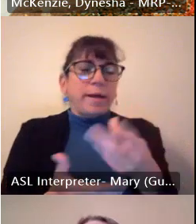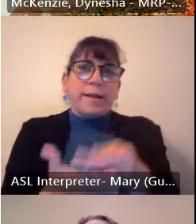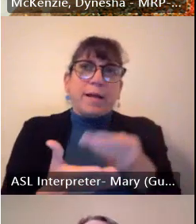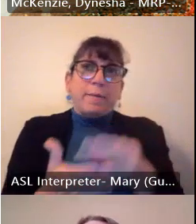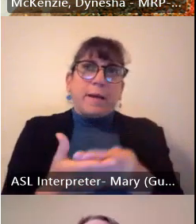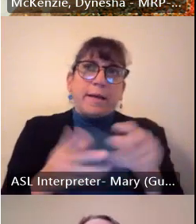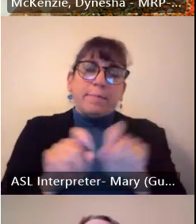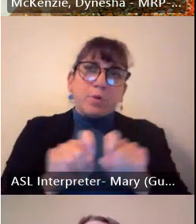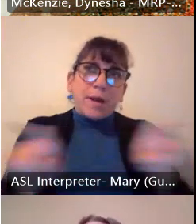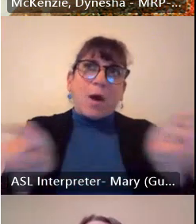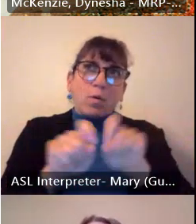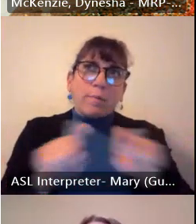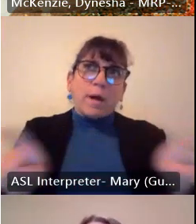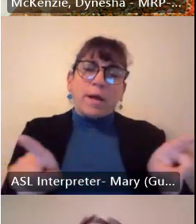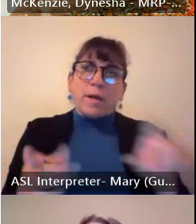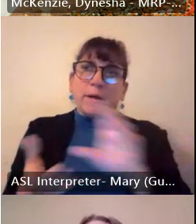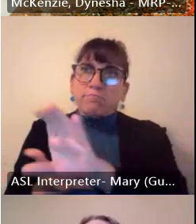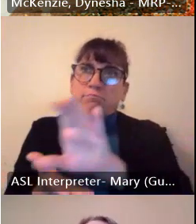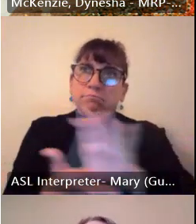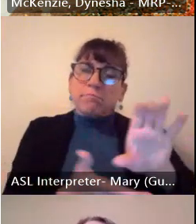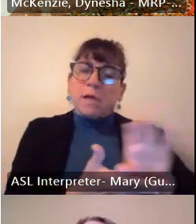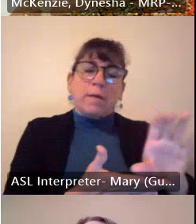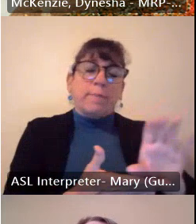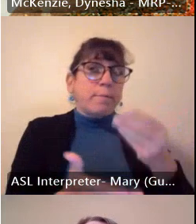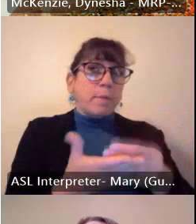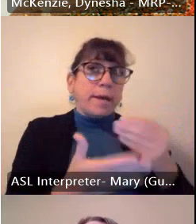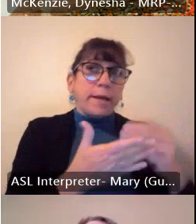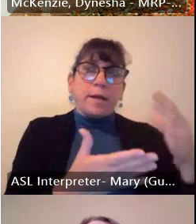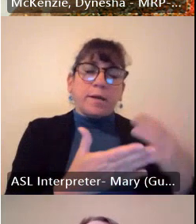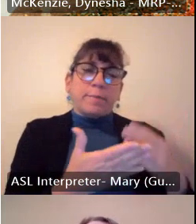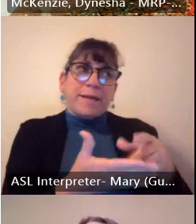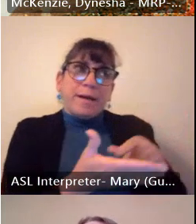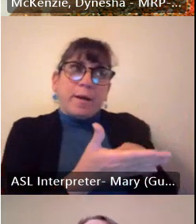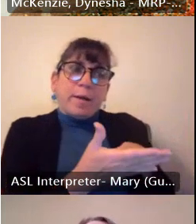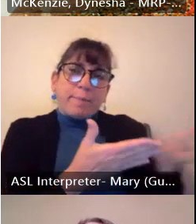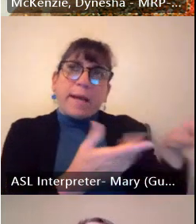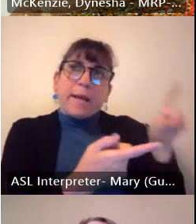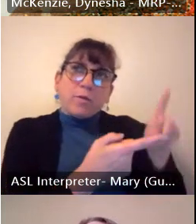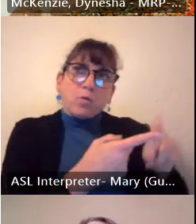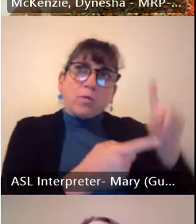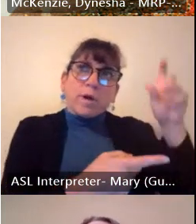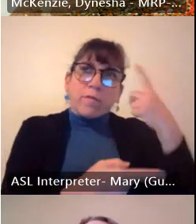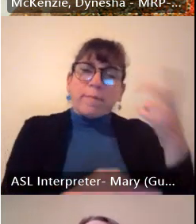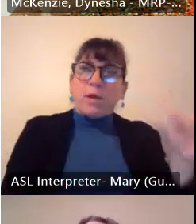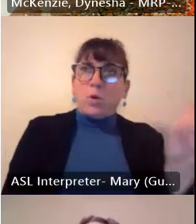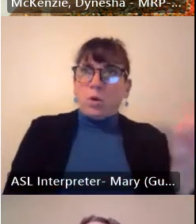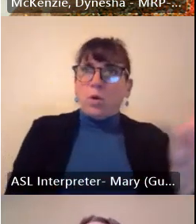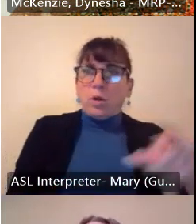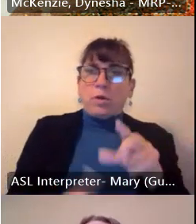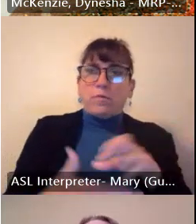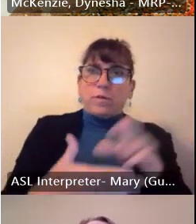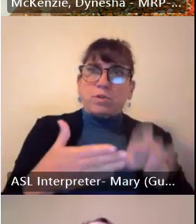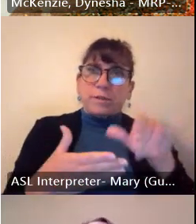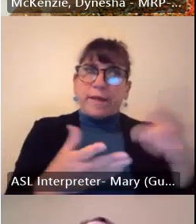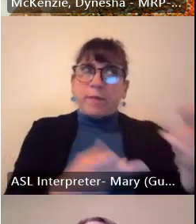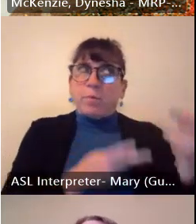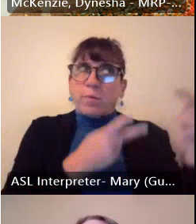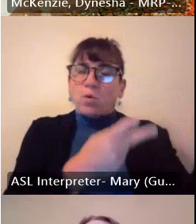from the government, but it's money coming into the government as well. The amount that results from that enacted or proposed